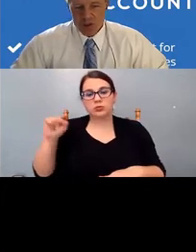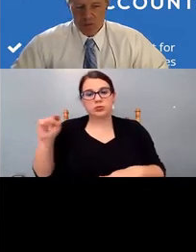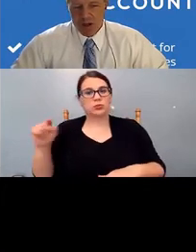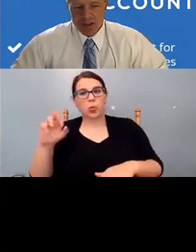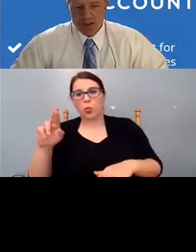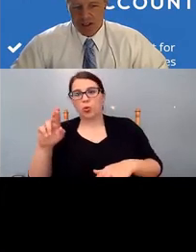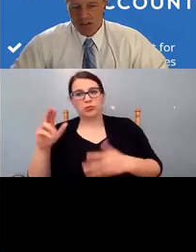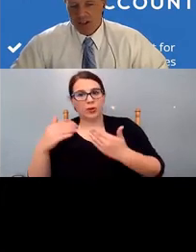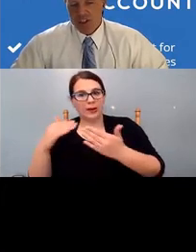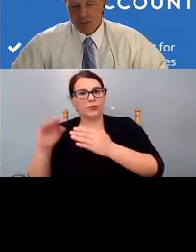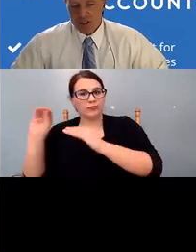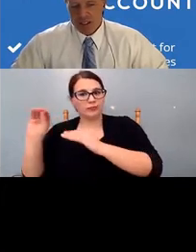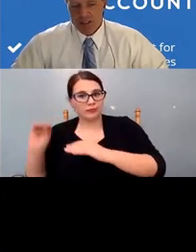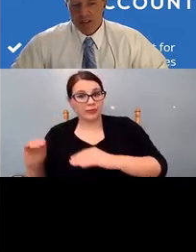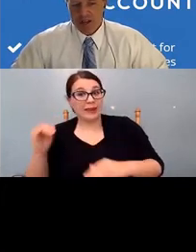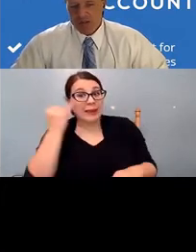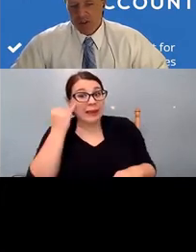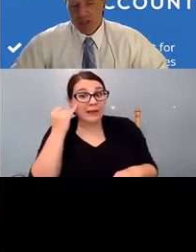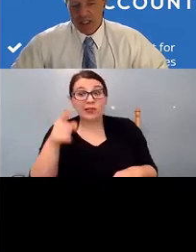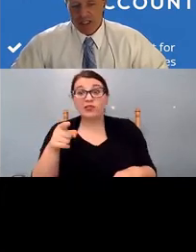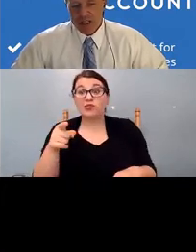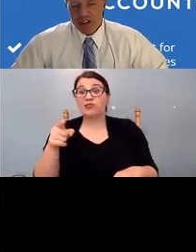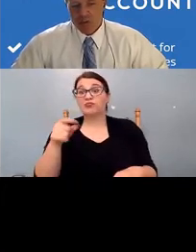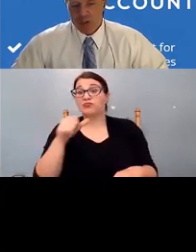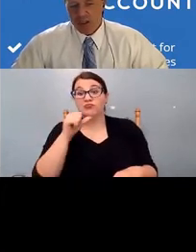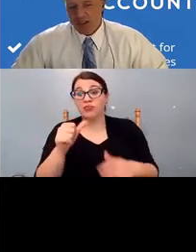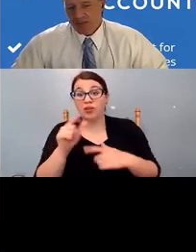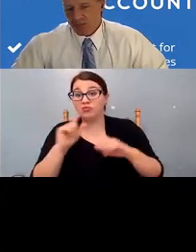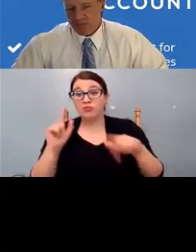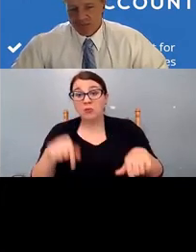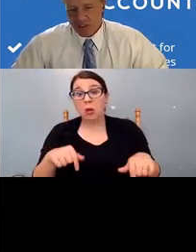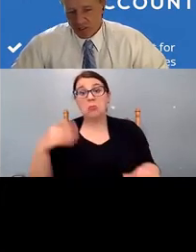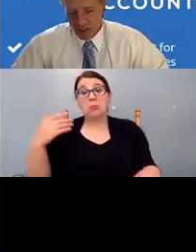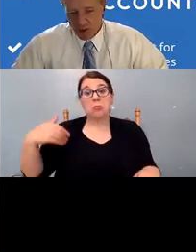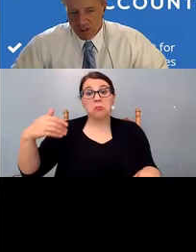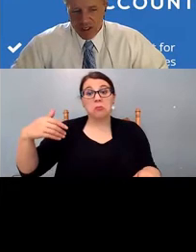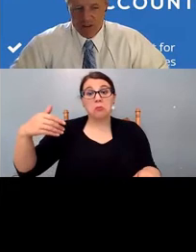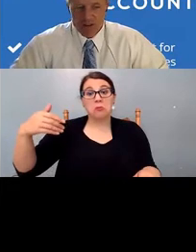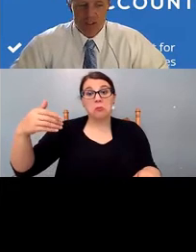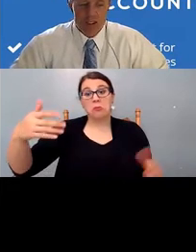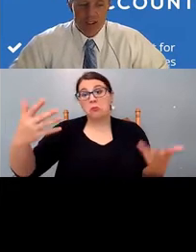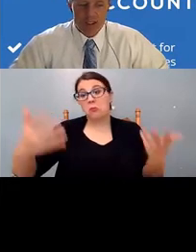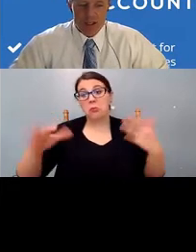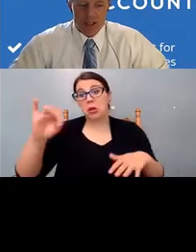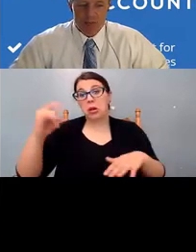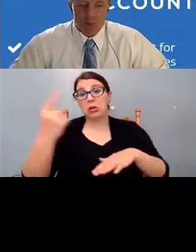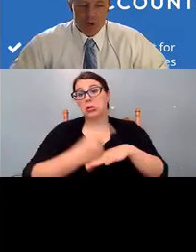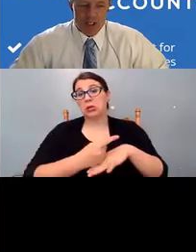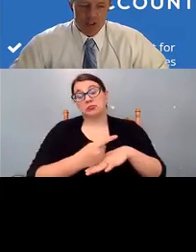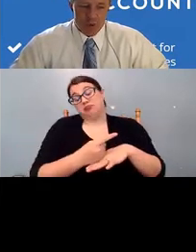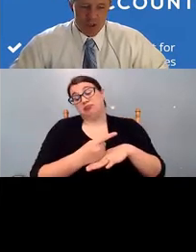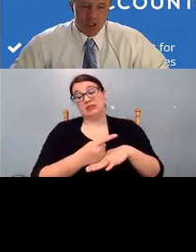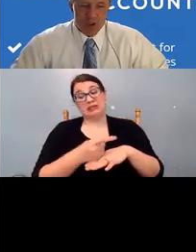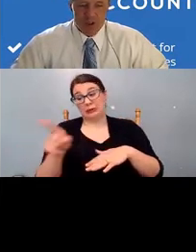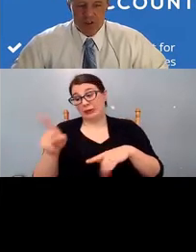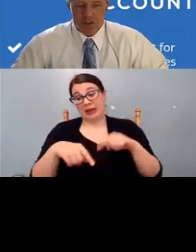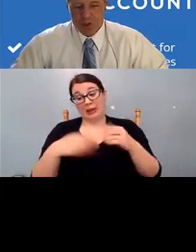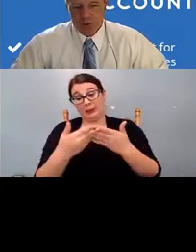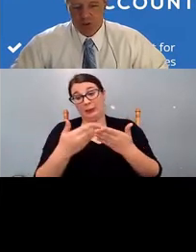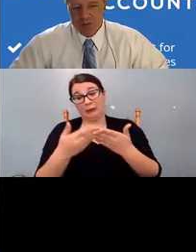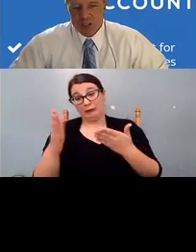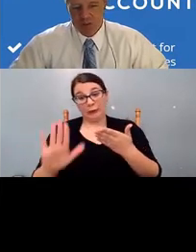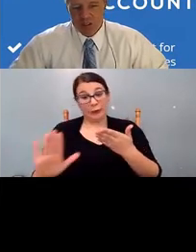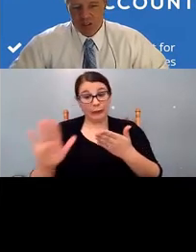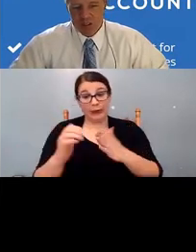you don't respond, then eventually after 90 days, we're going to close the account. I use the word close.